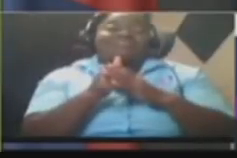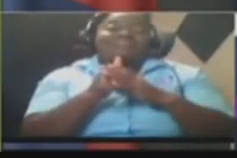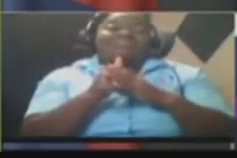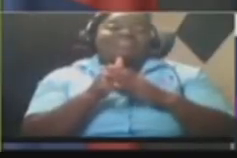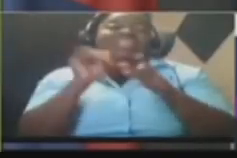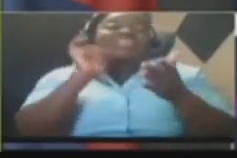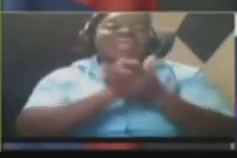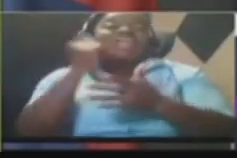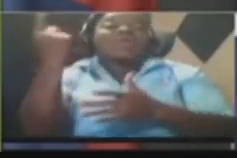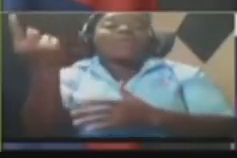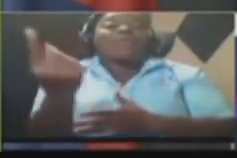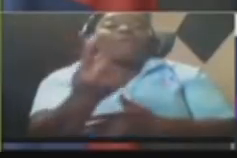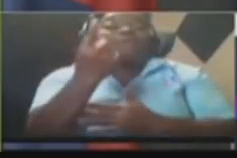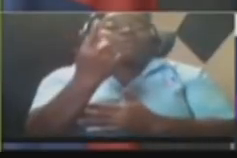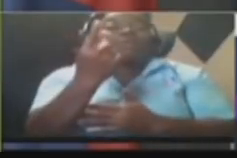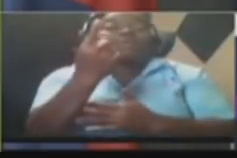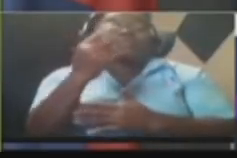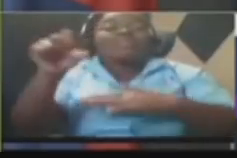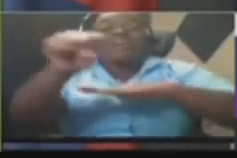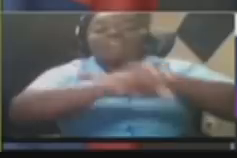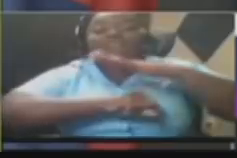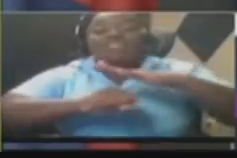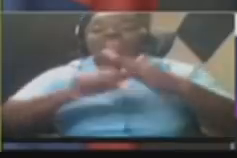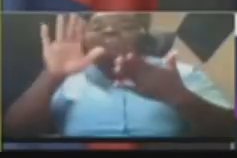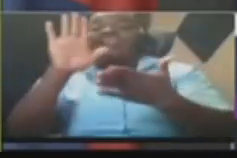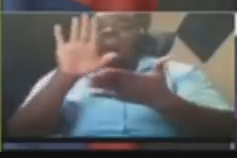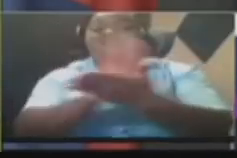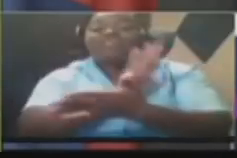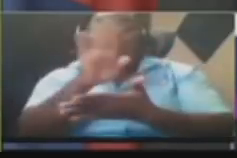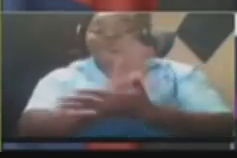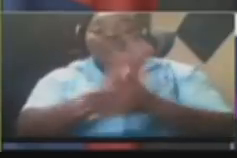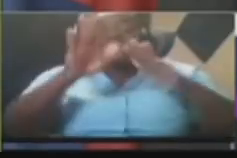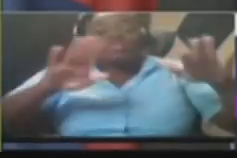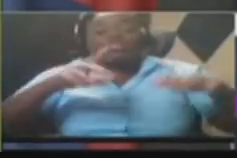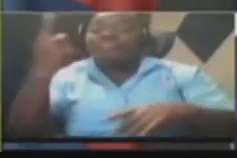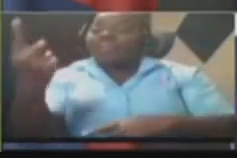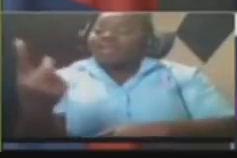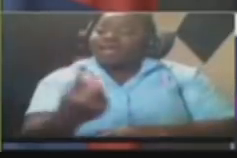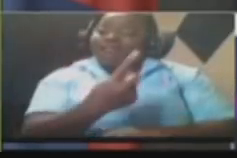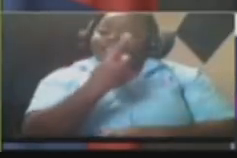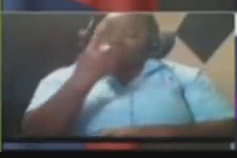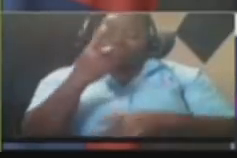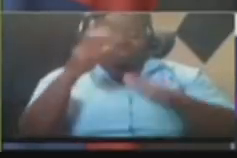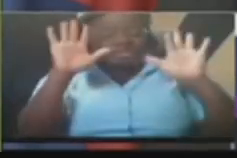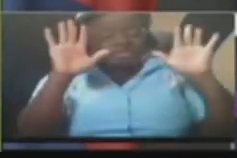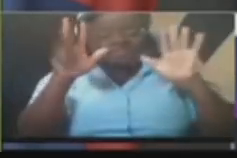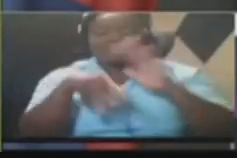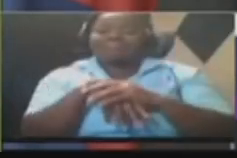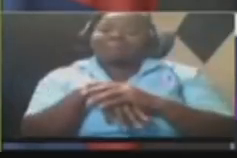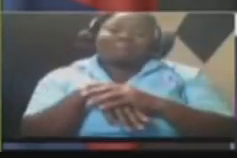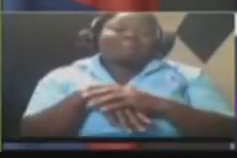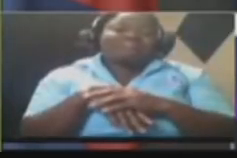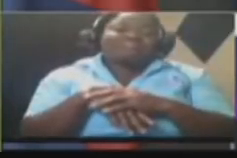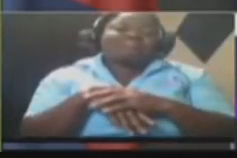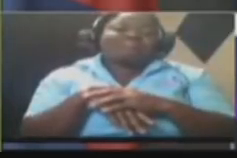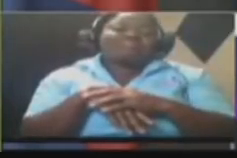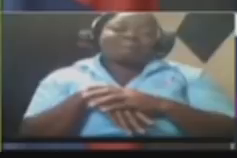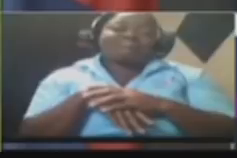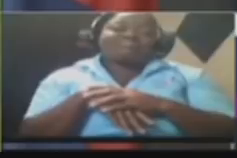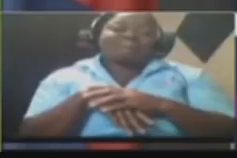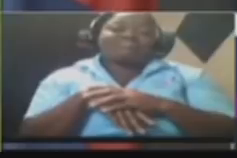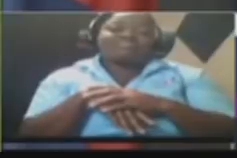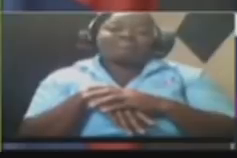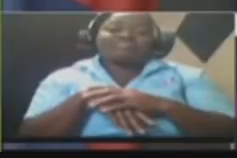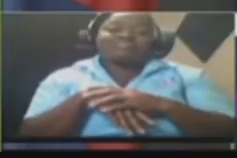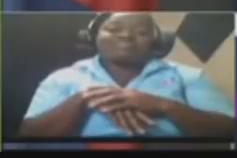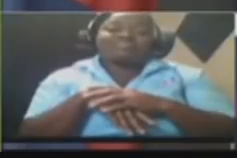be utilized on the secondary school age population. And that we could do that very quickly once we get it. So you'll be